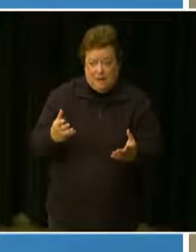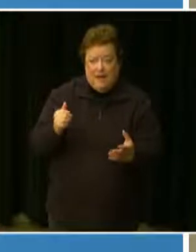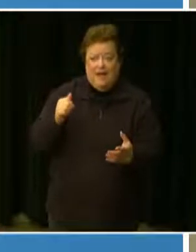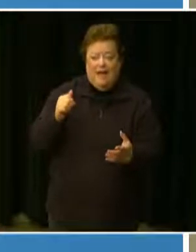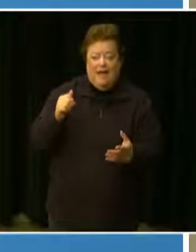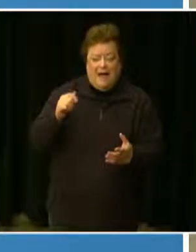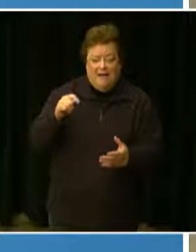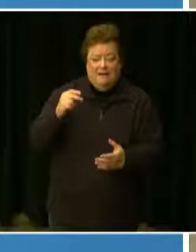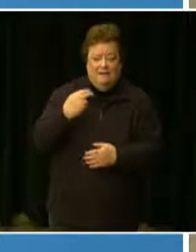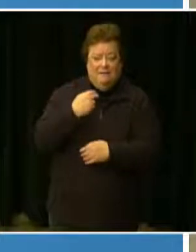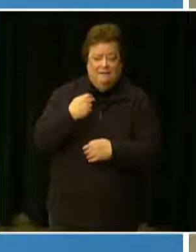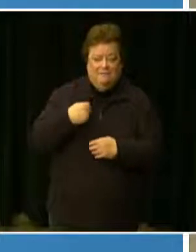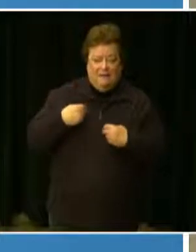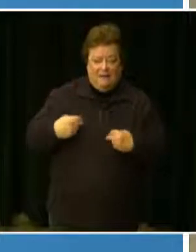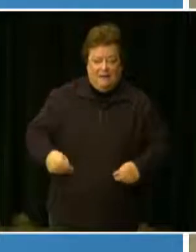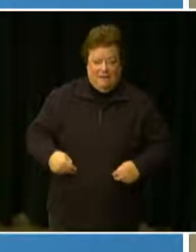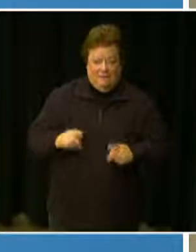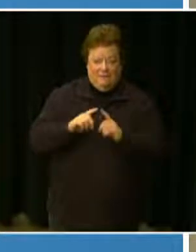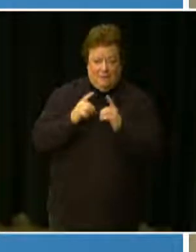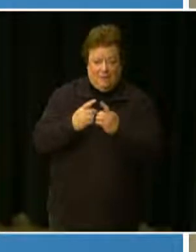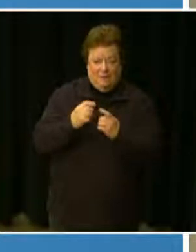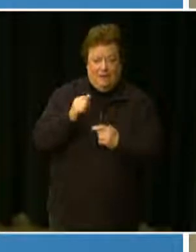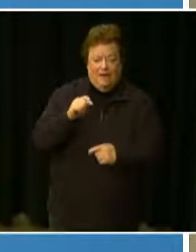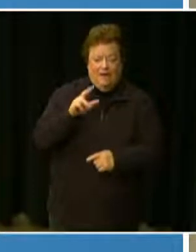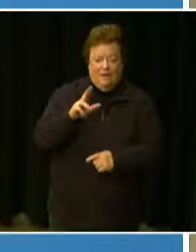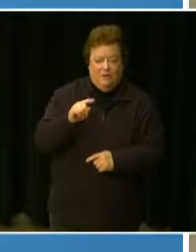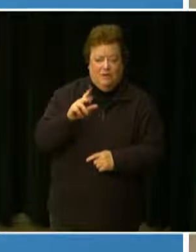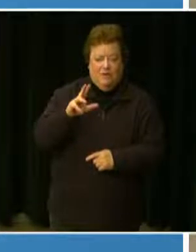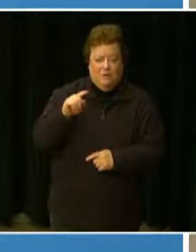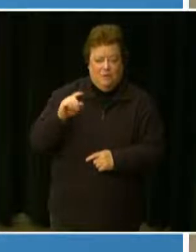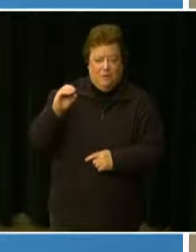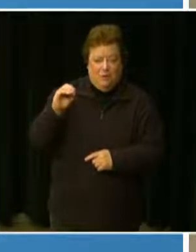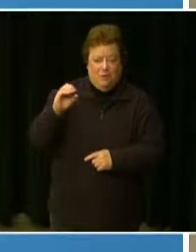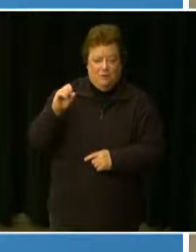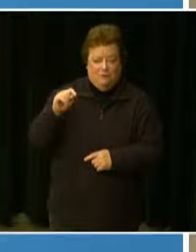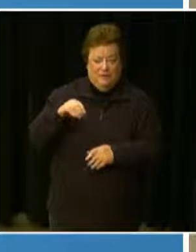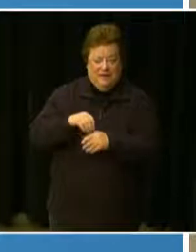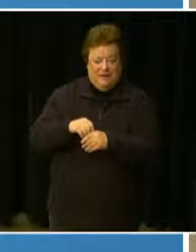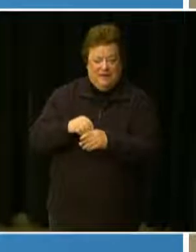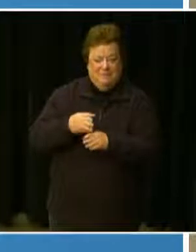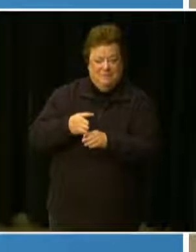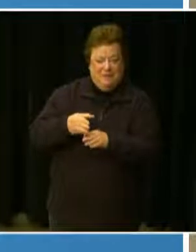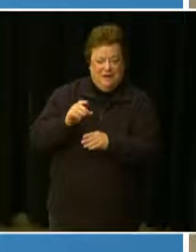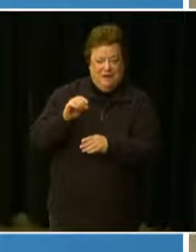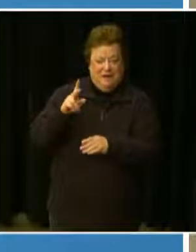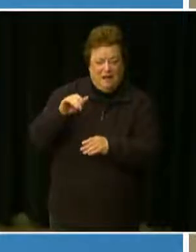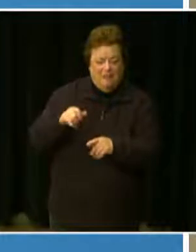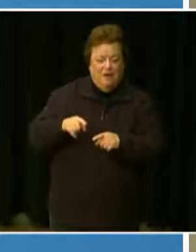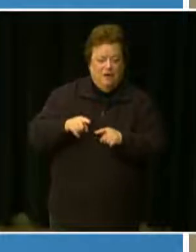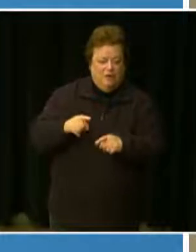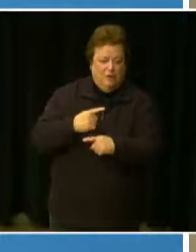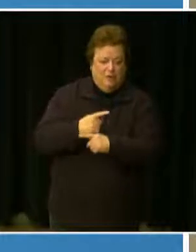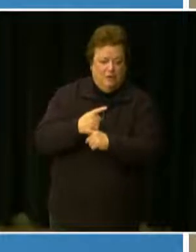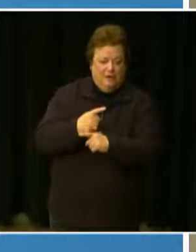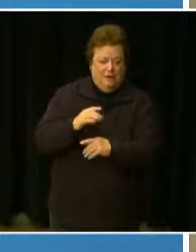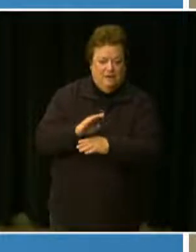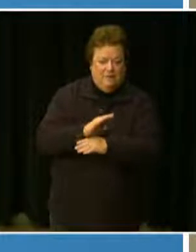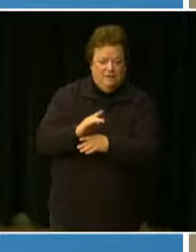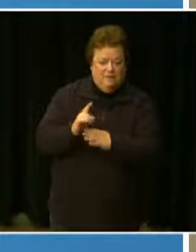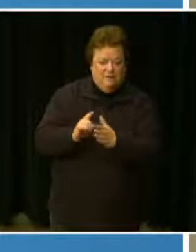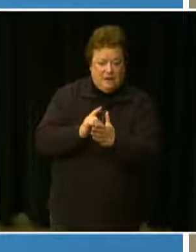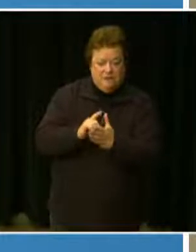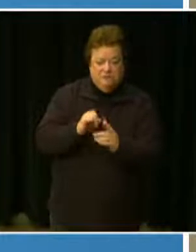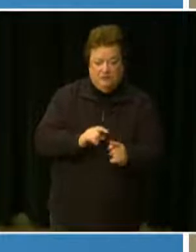health department at 3131 O Street in the main lobby during regular business hours starting today.